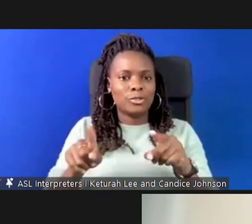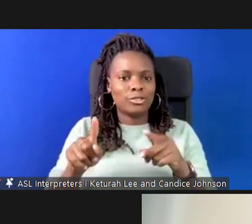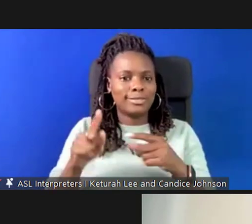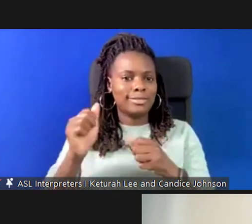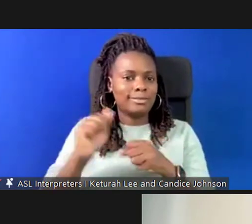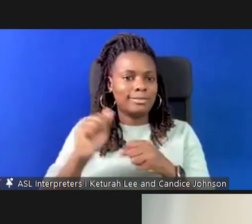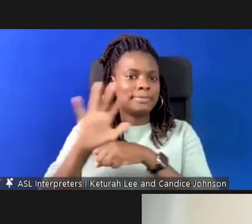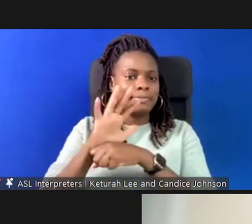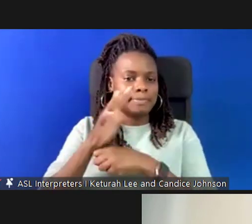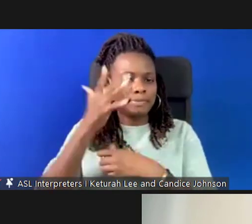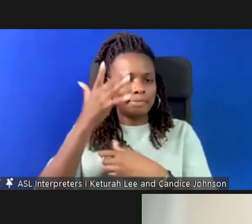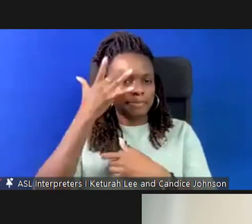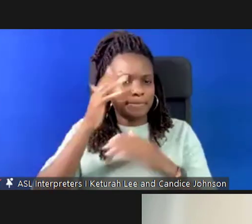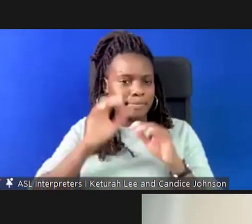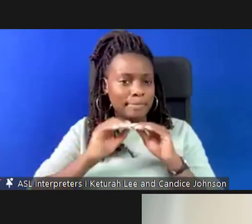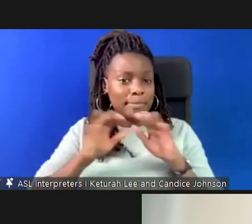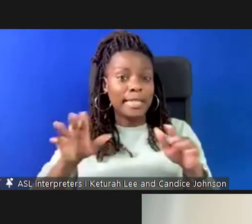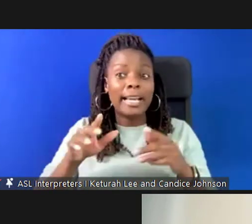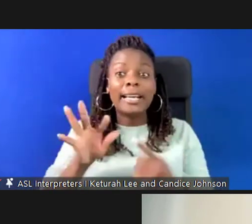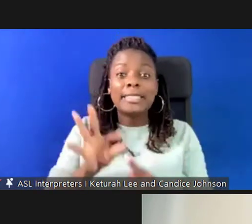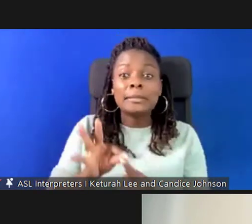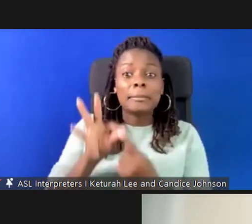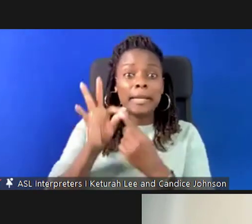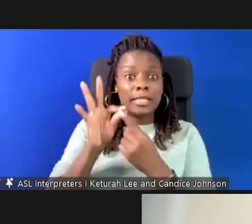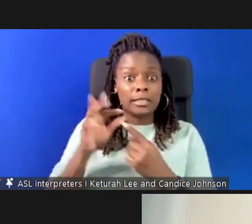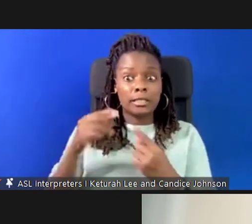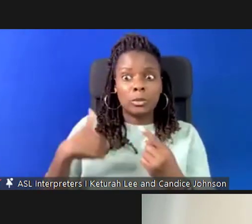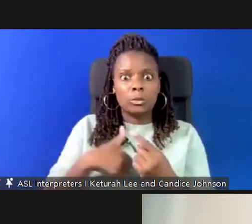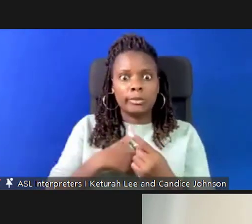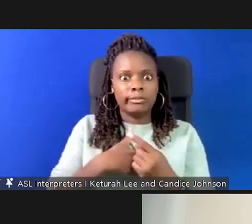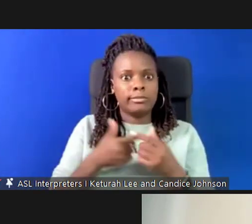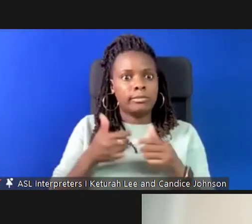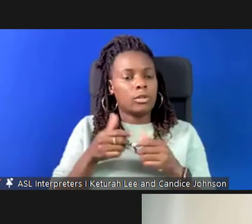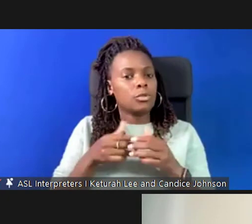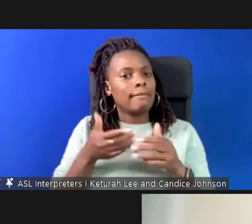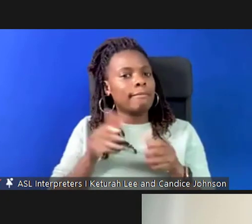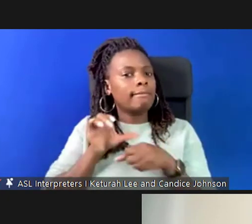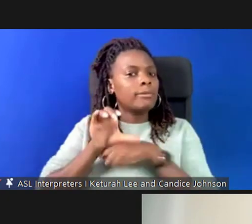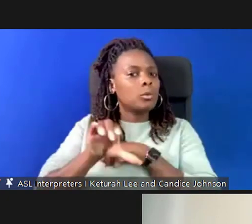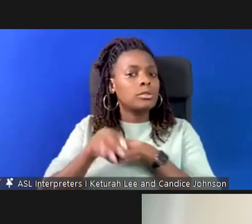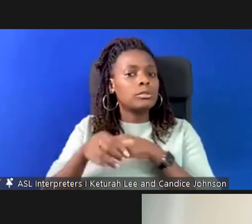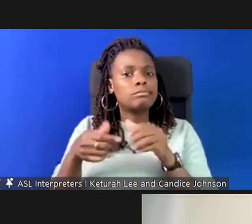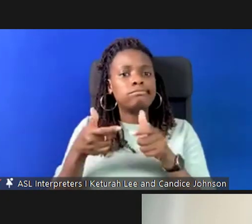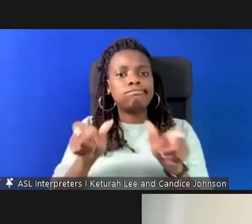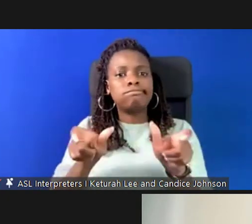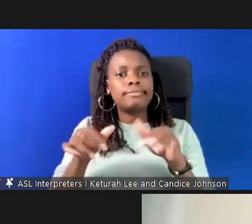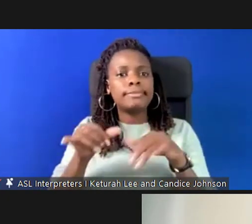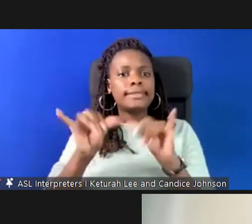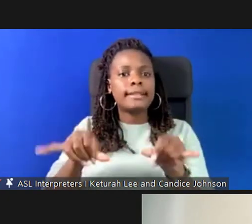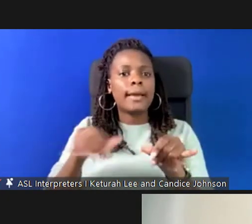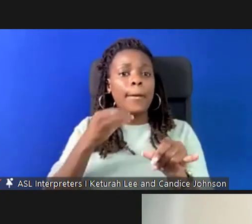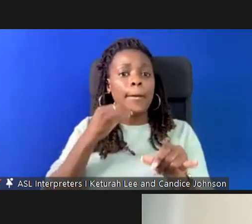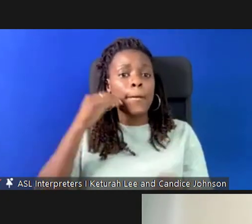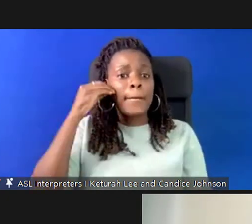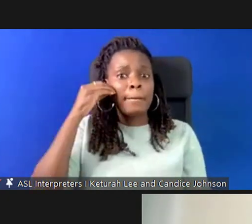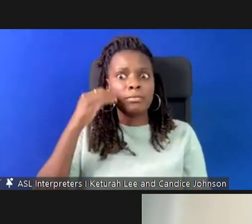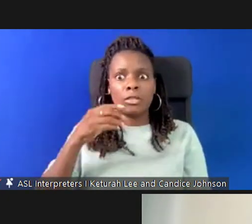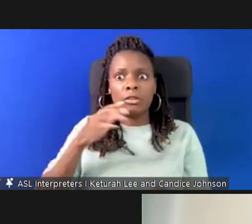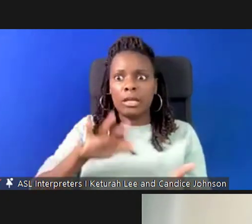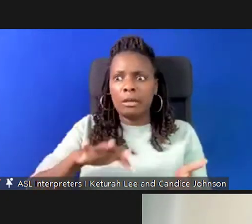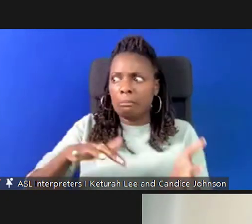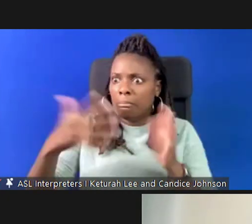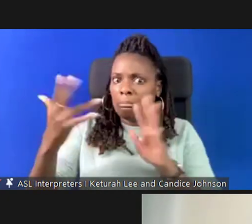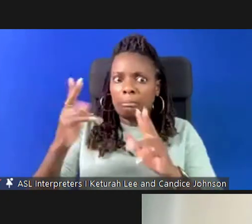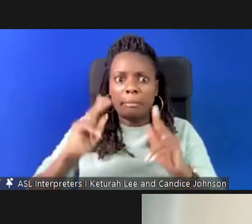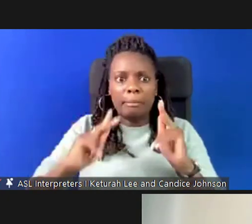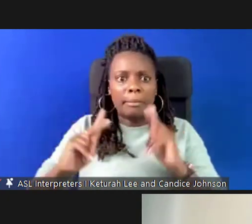Especially when restrictions were first put into place, it really disrupted people's social lives. Having said that, I think there have